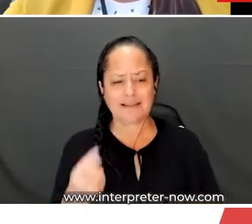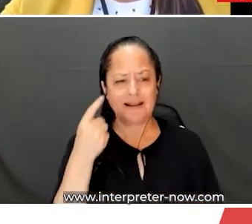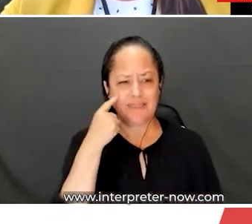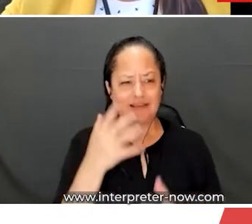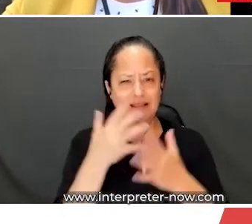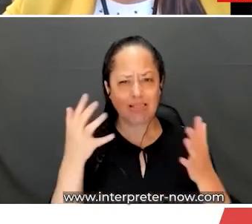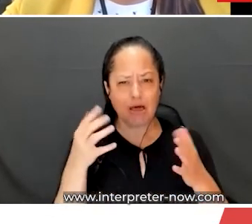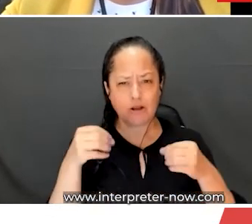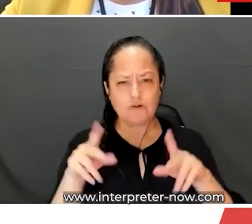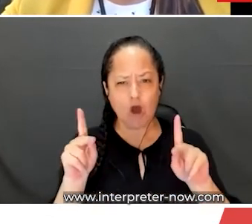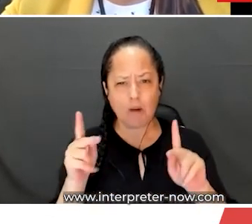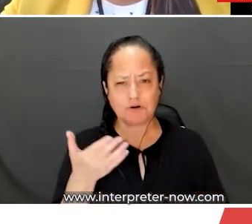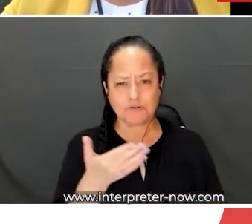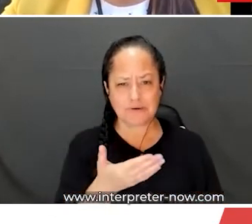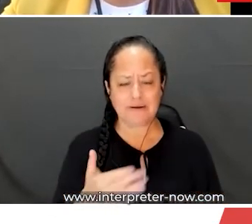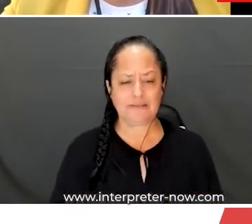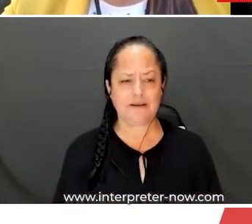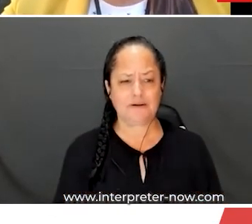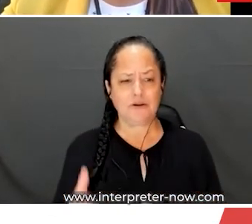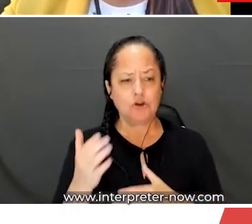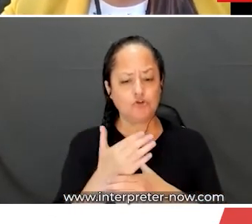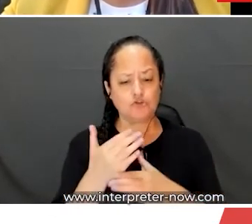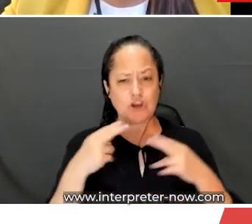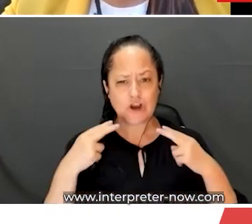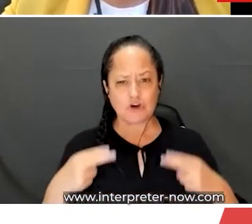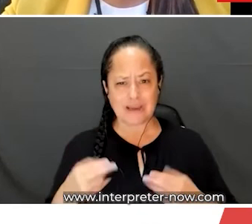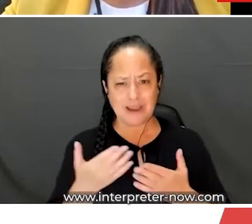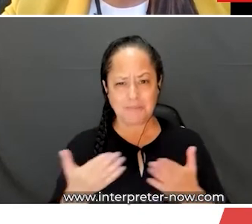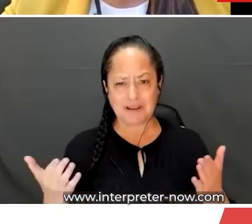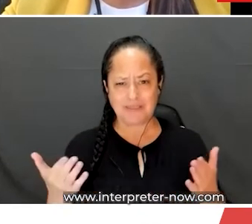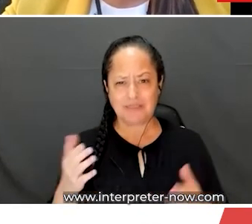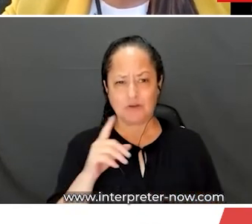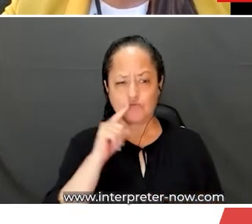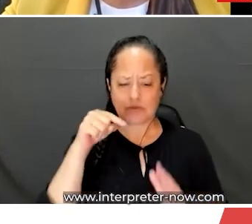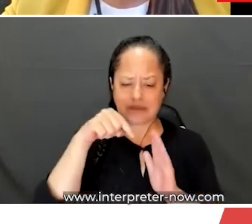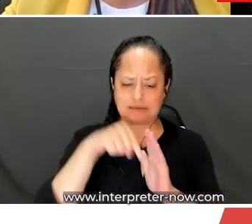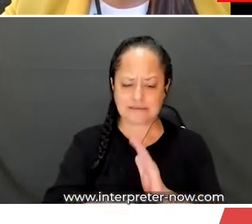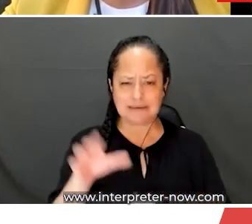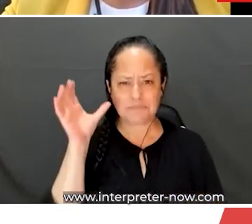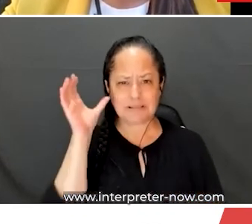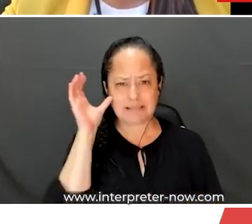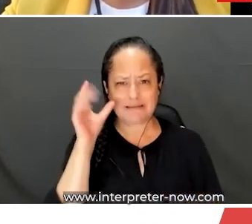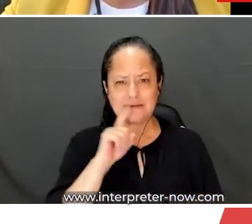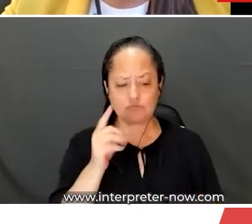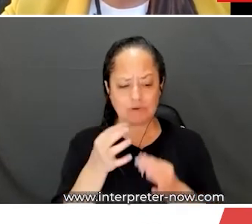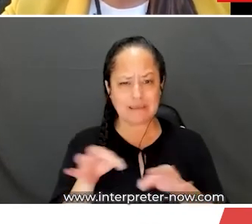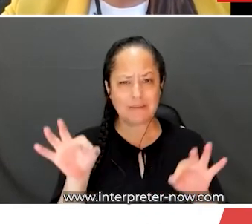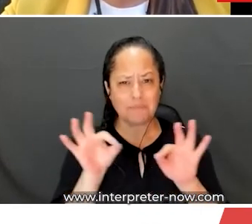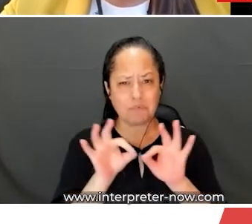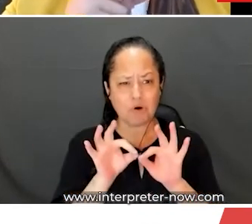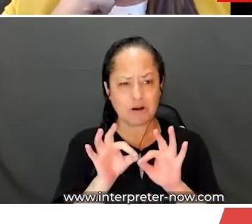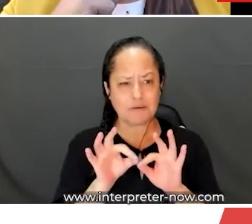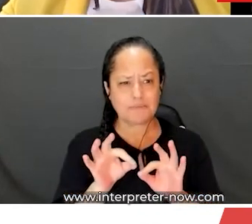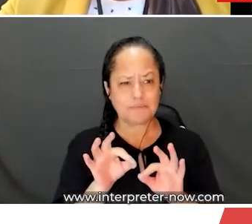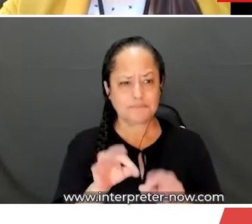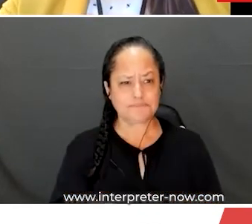lot of opportunity there. And this shared humanity thing, I think and really deep listening is really important in that, but providing